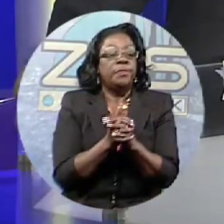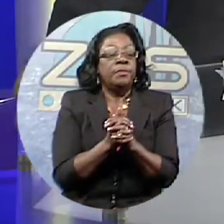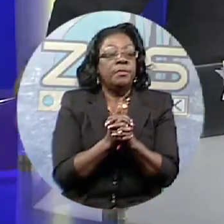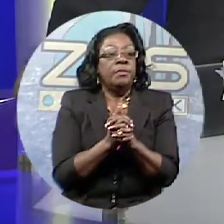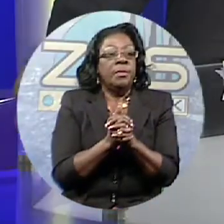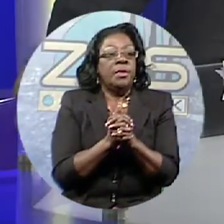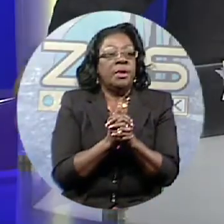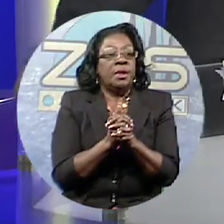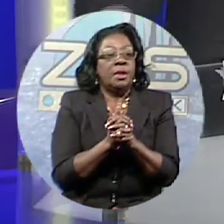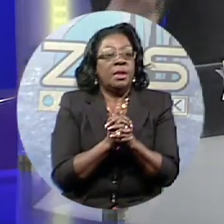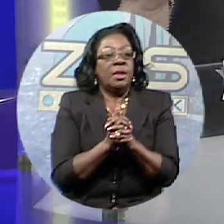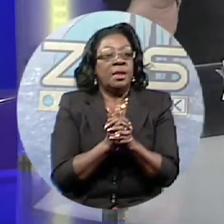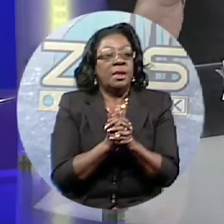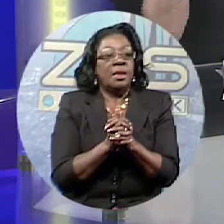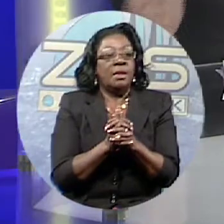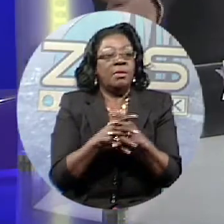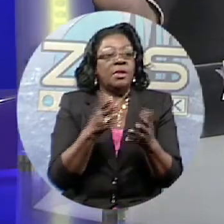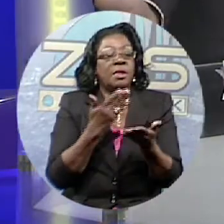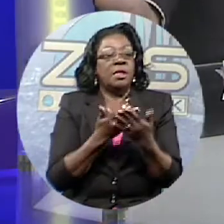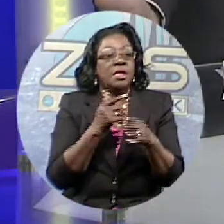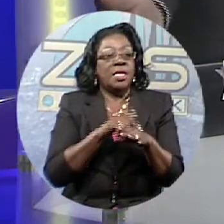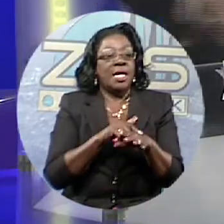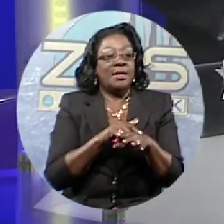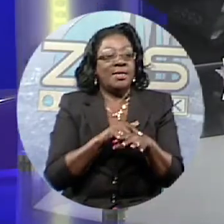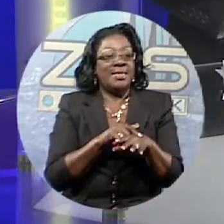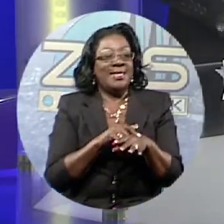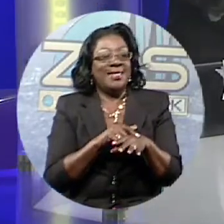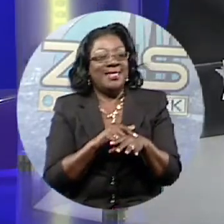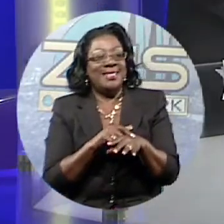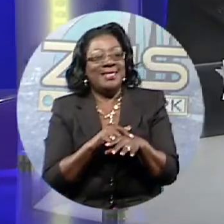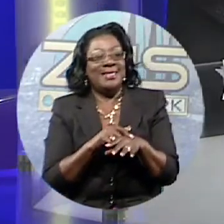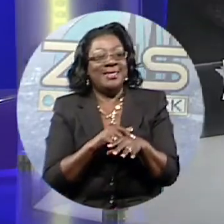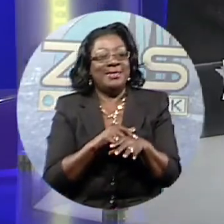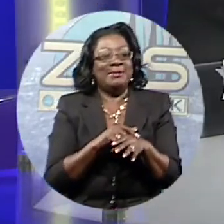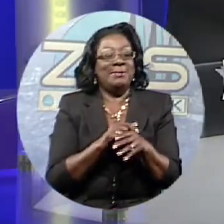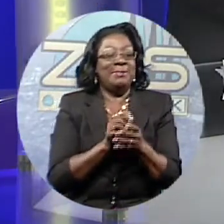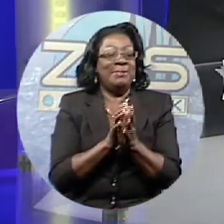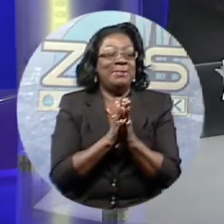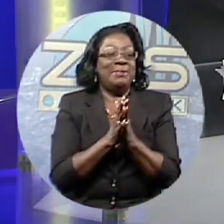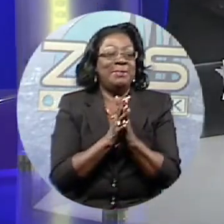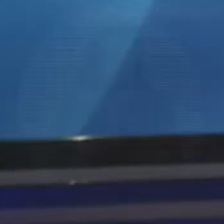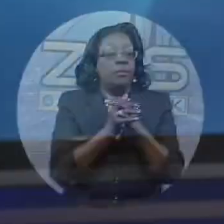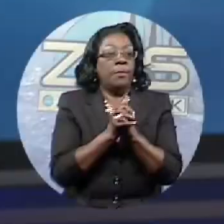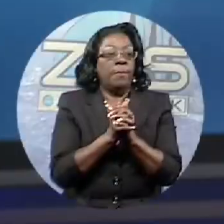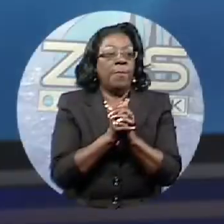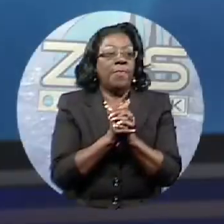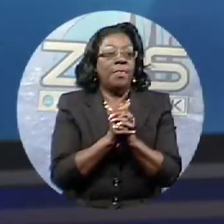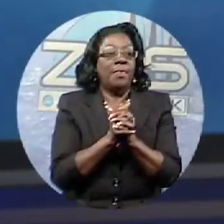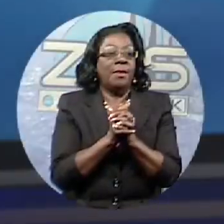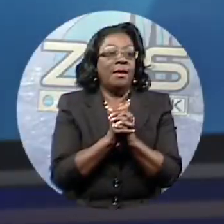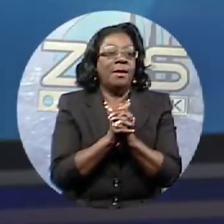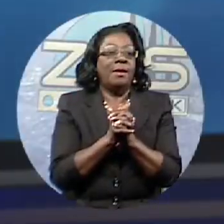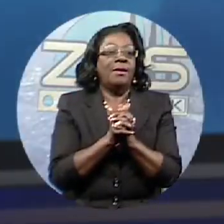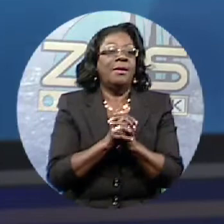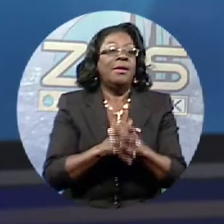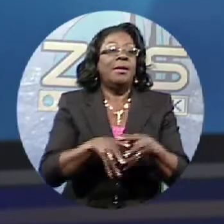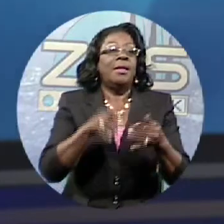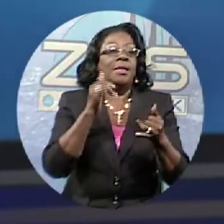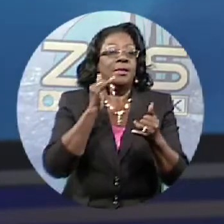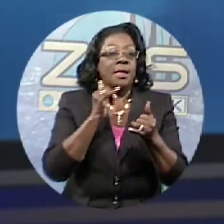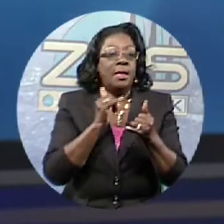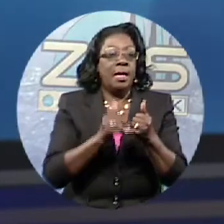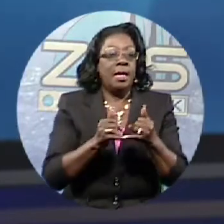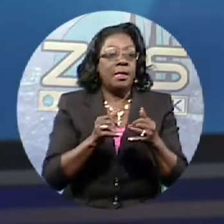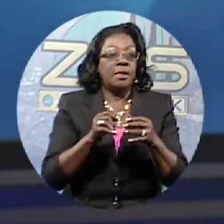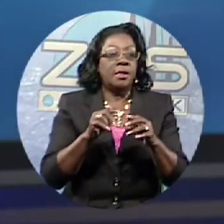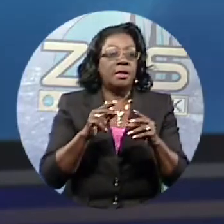For stopping by. I think it was a good time seeing Kelsey together. Yes, yes, yes. It's the last poultry farm